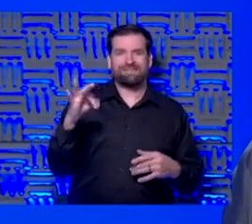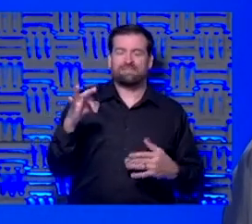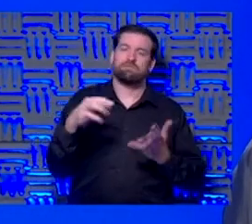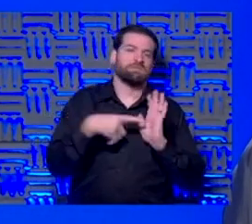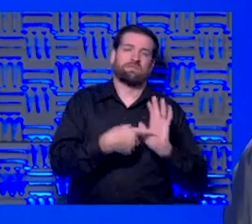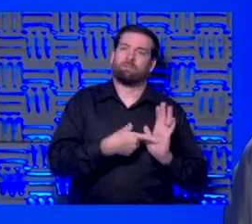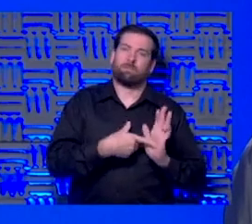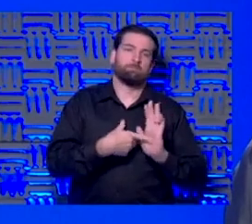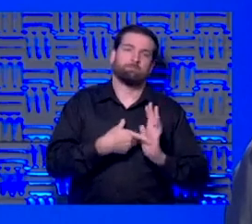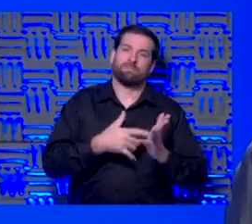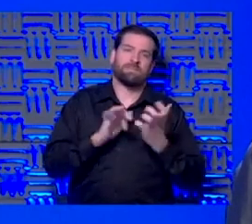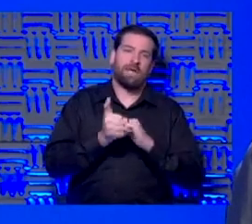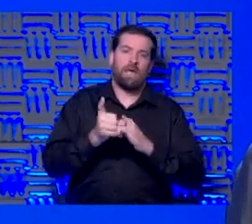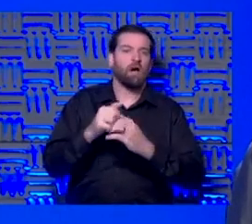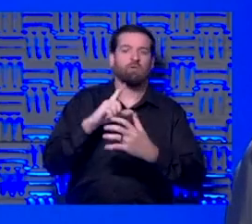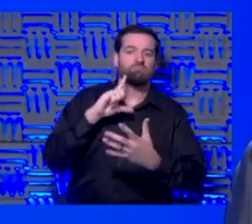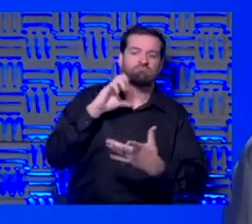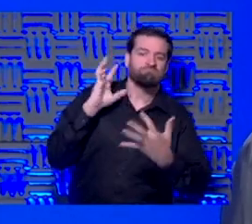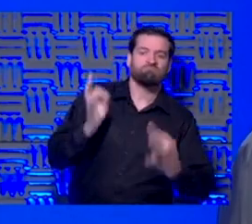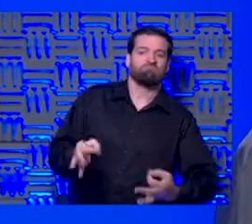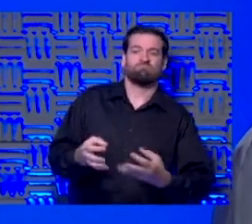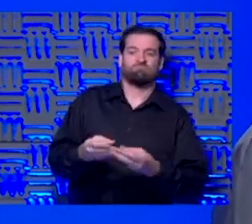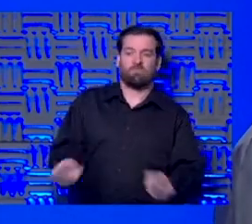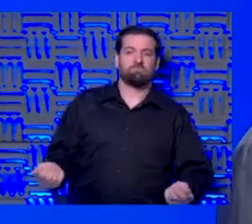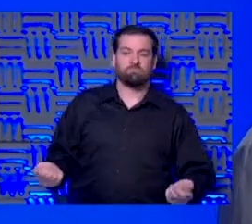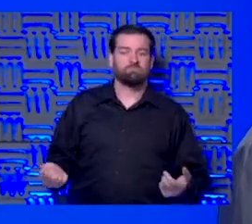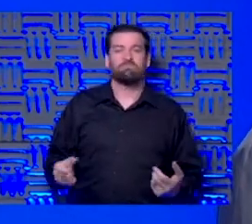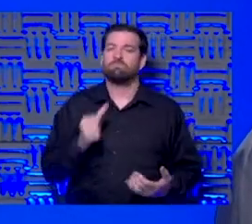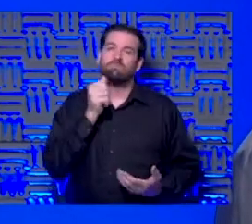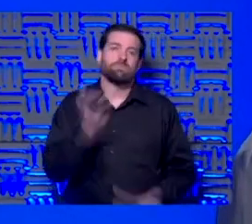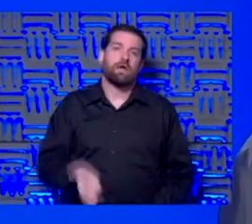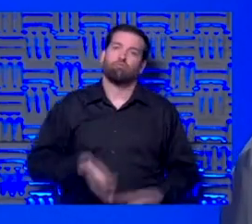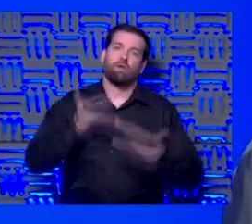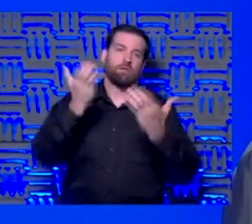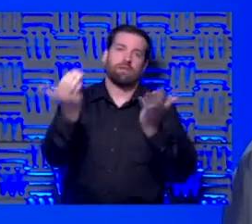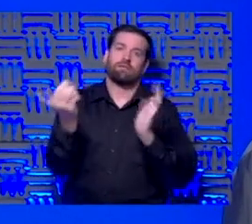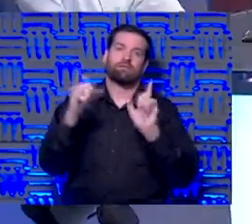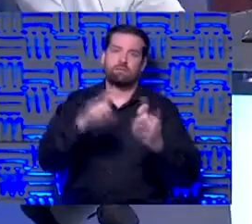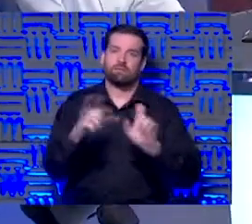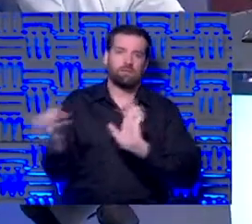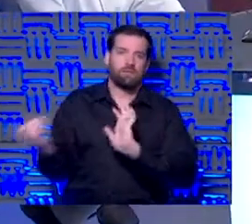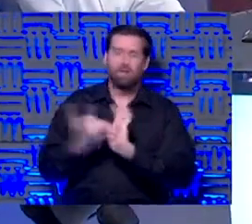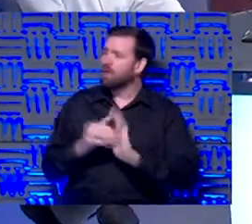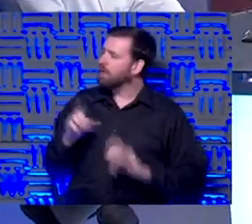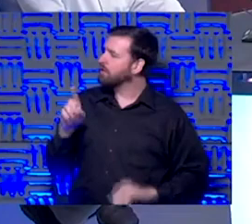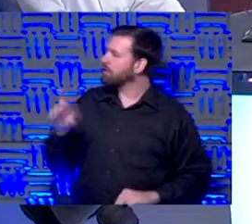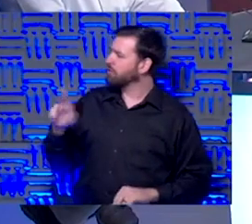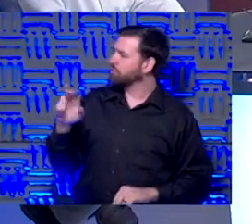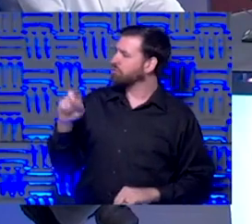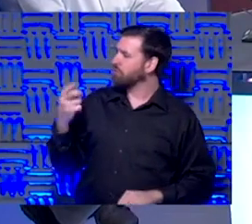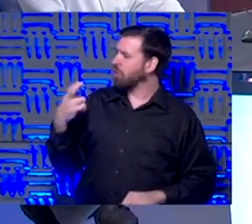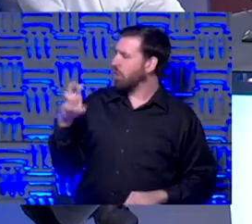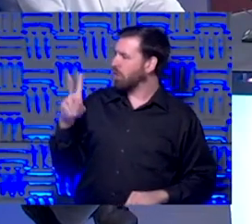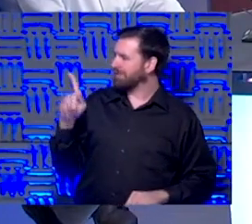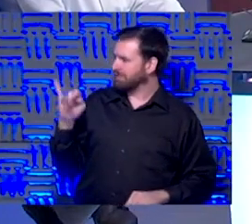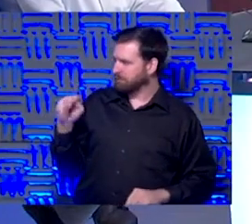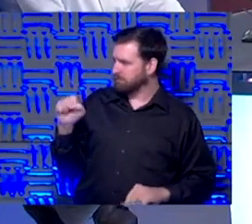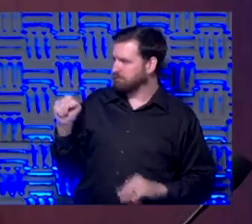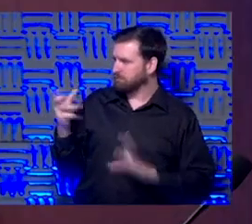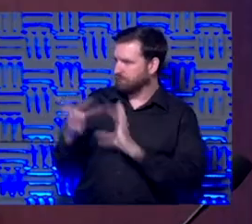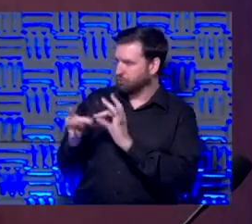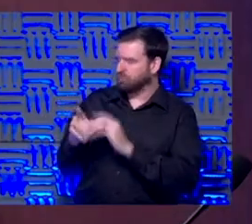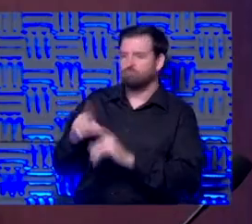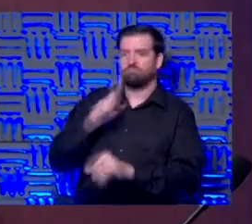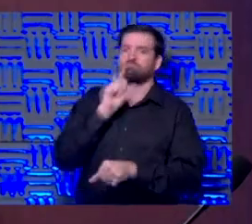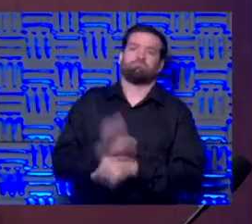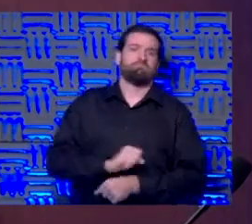guidelines from the CDC. And again, they aren't really recommending repeat testing either. Dr. Hawkinson, I want to really just say that's absolutely